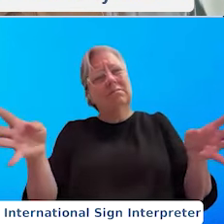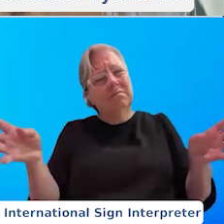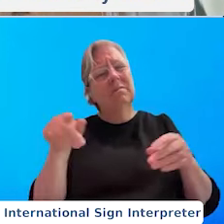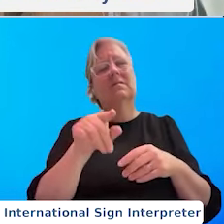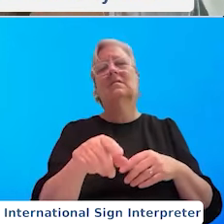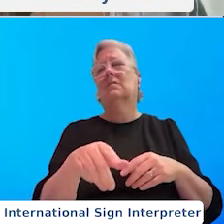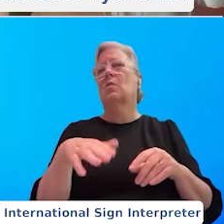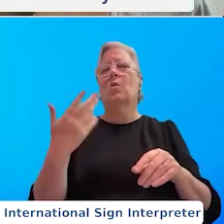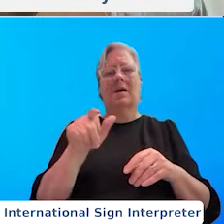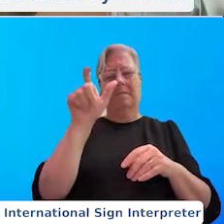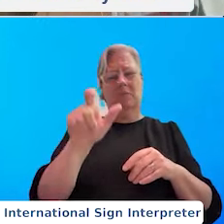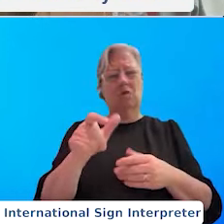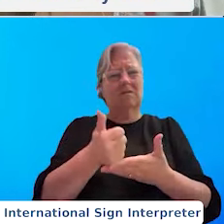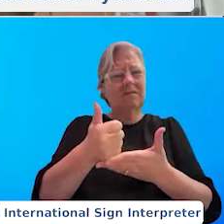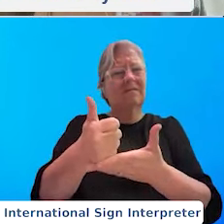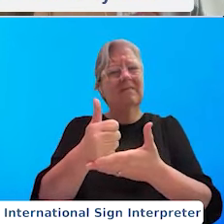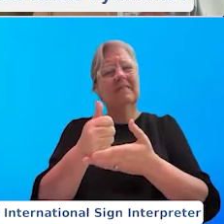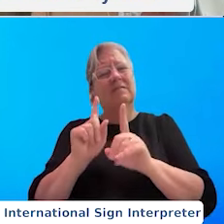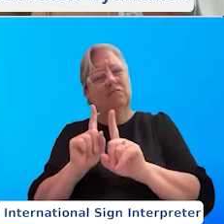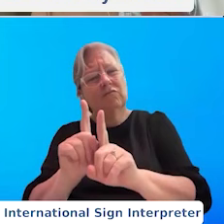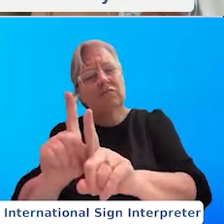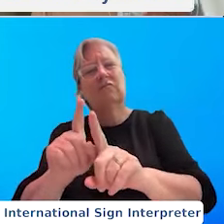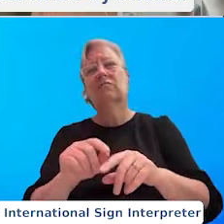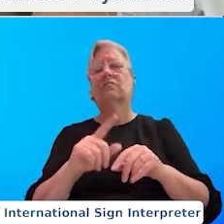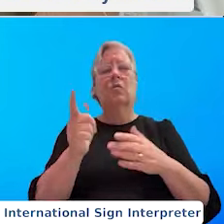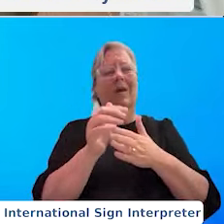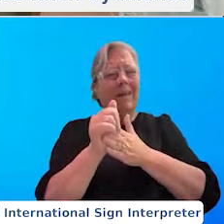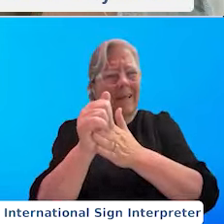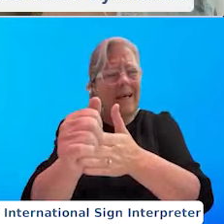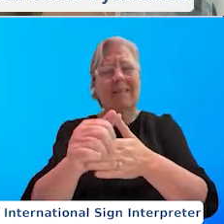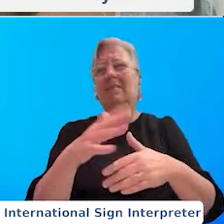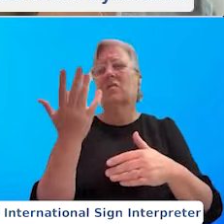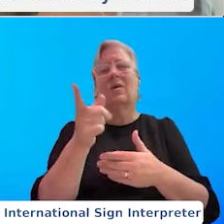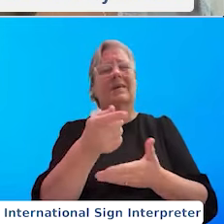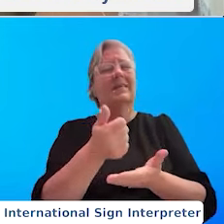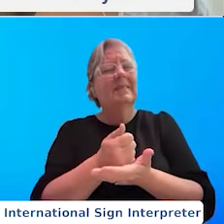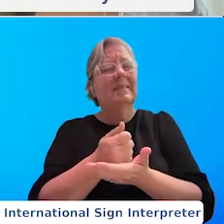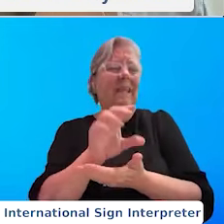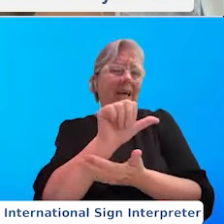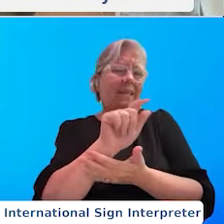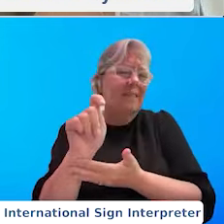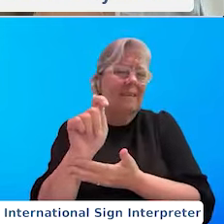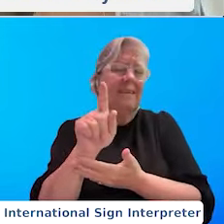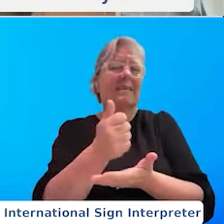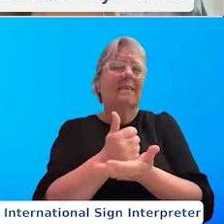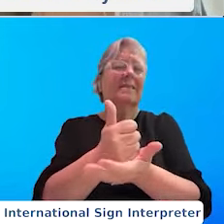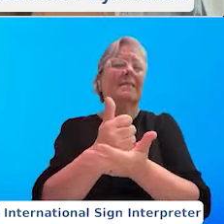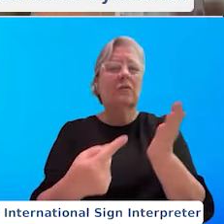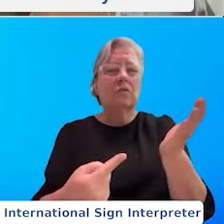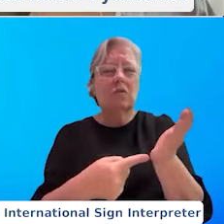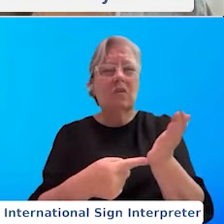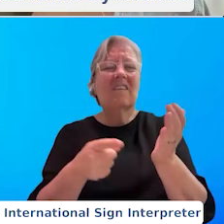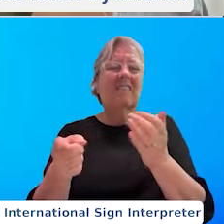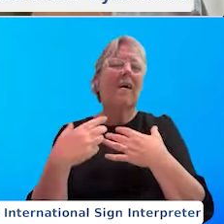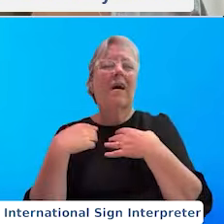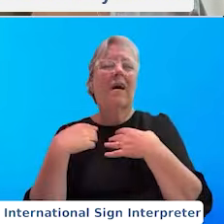achieved by working really across government. So that can include systems that support sign language interpretation, which is something that